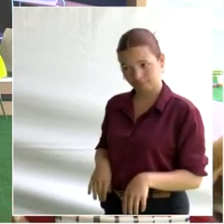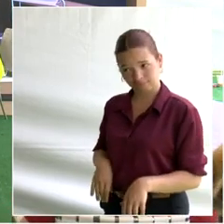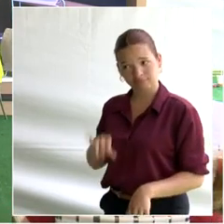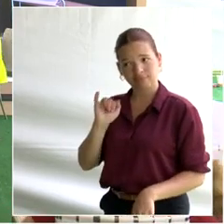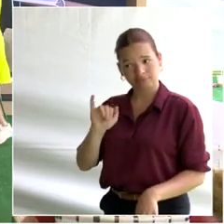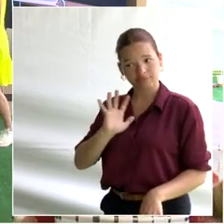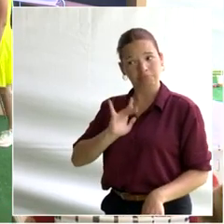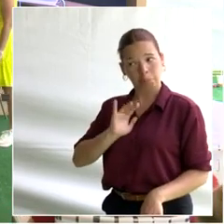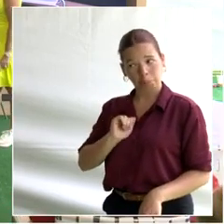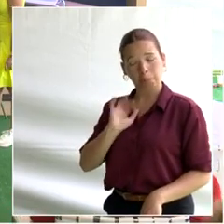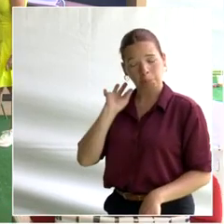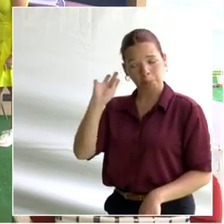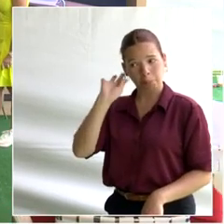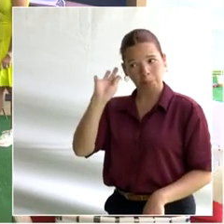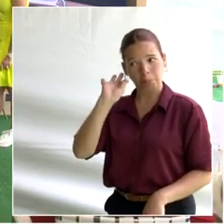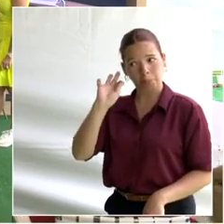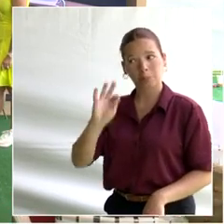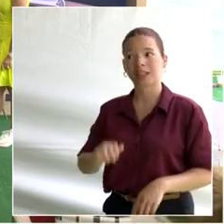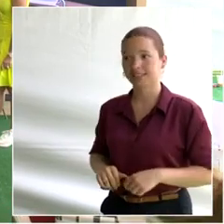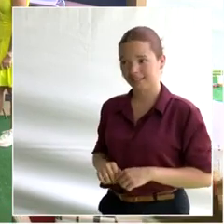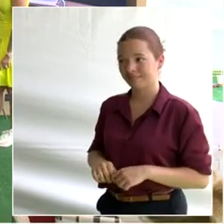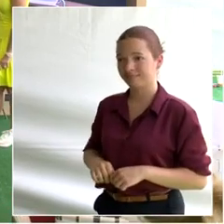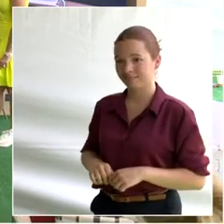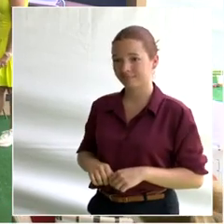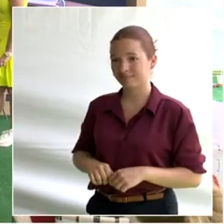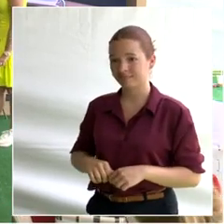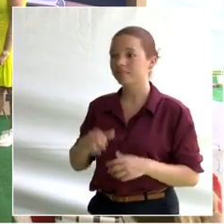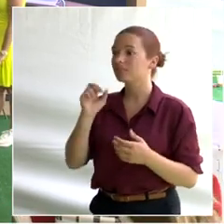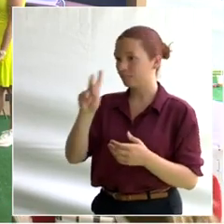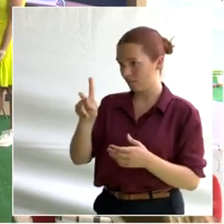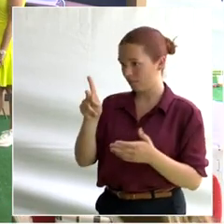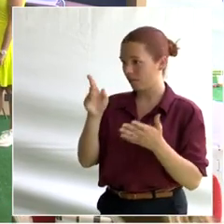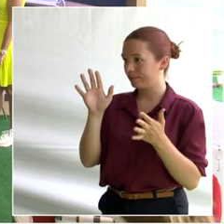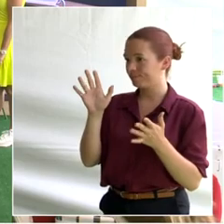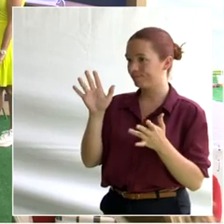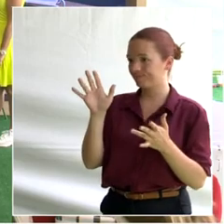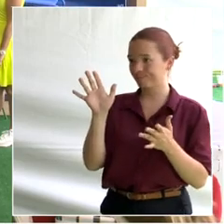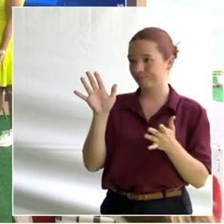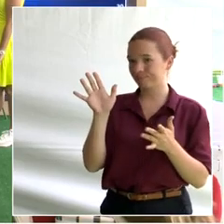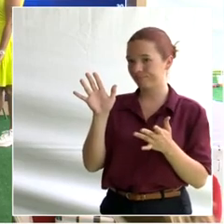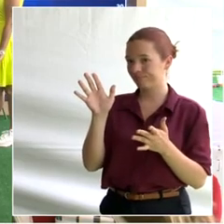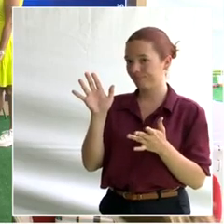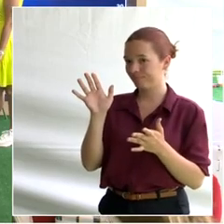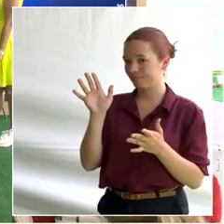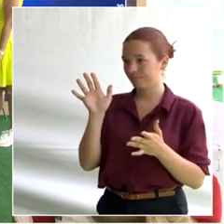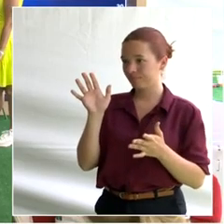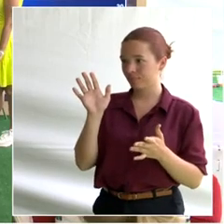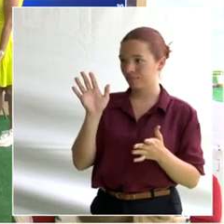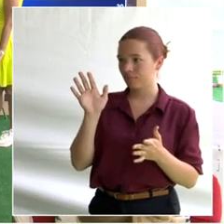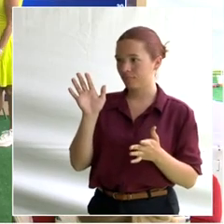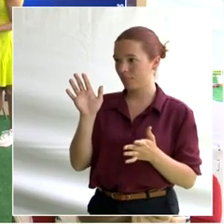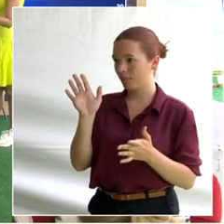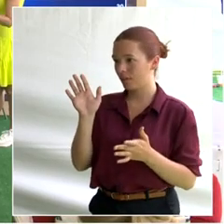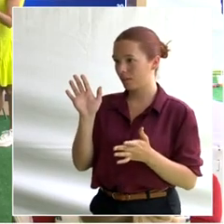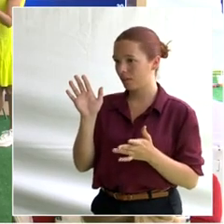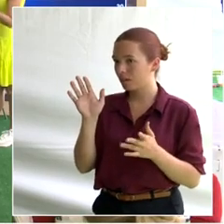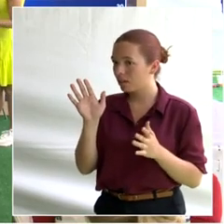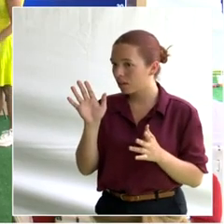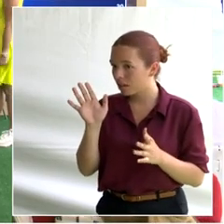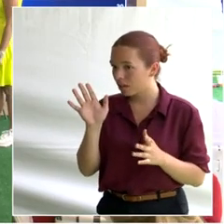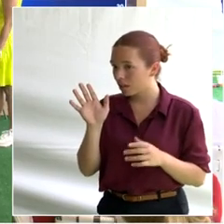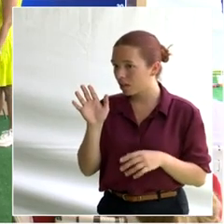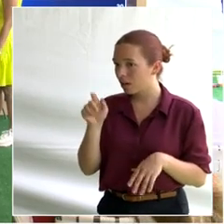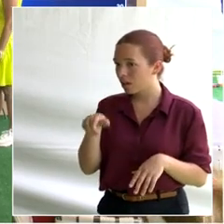Okay, perfect. So this chip is chip number 3, and that belongs to Coco Gauff from the United